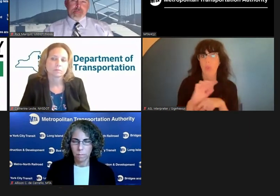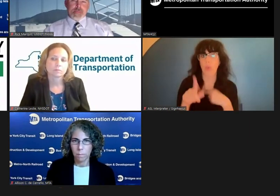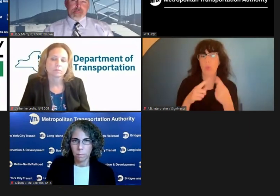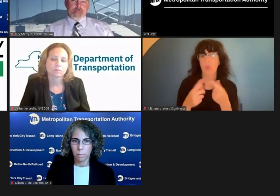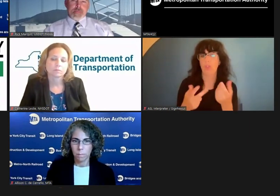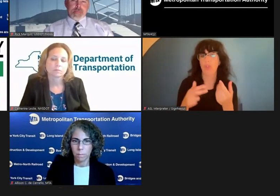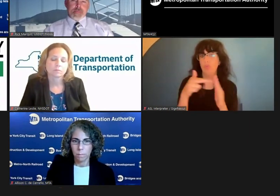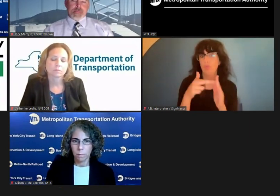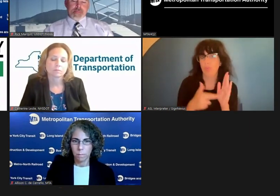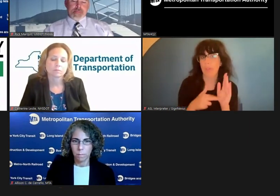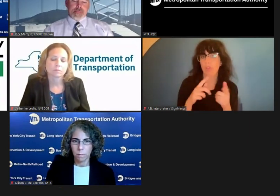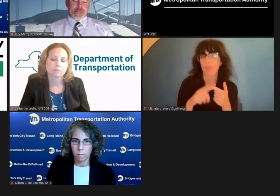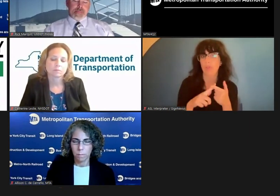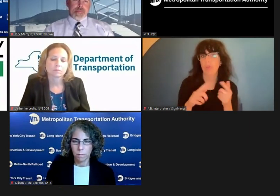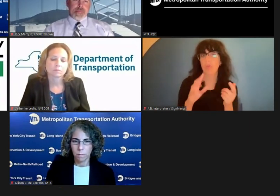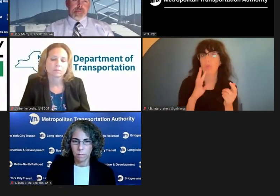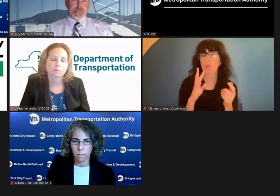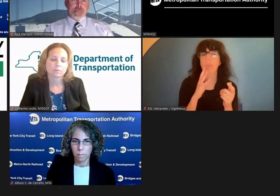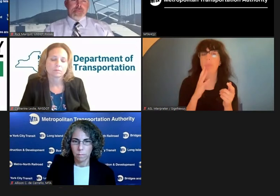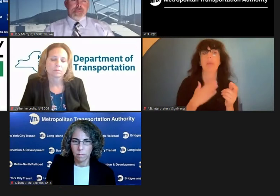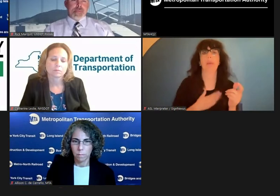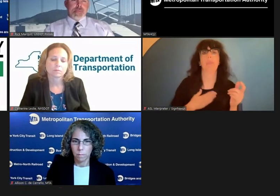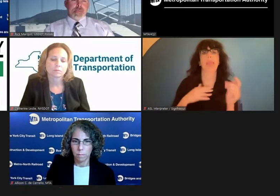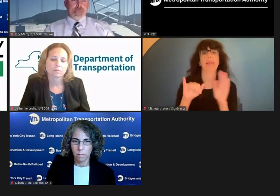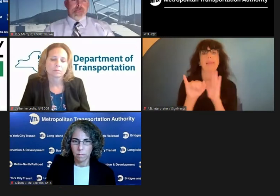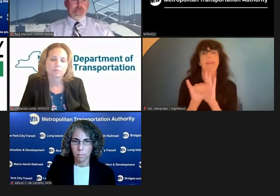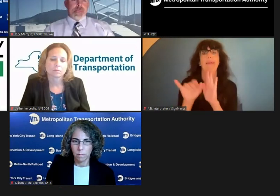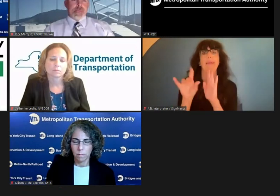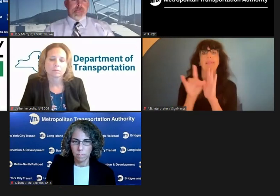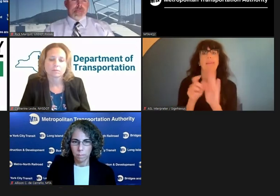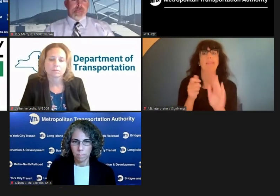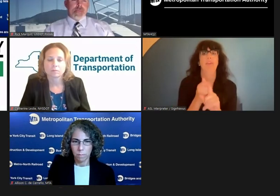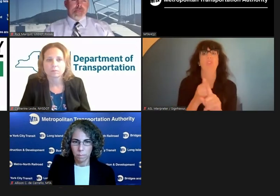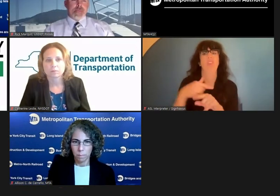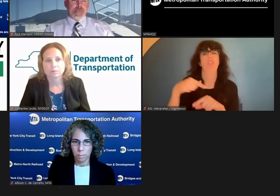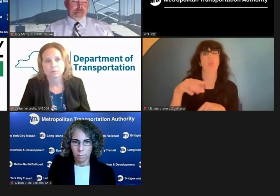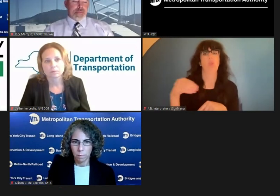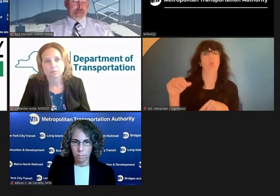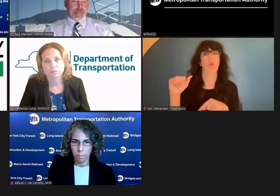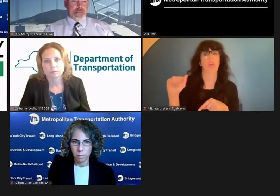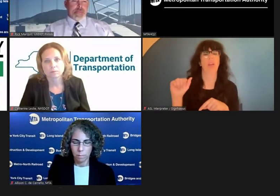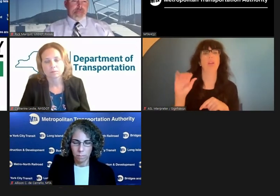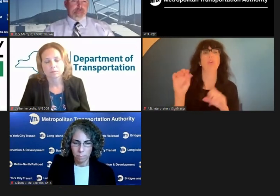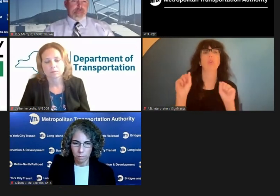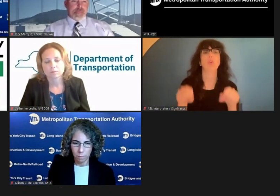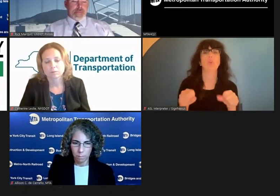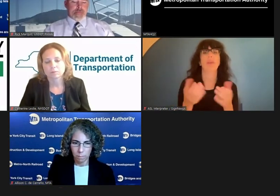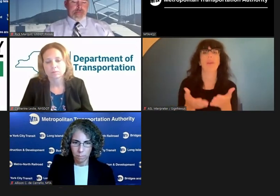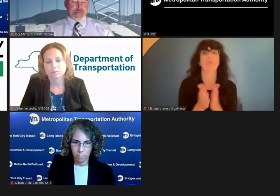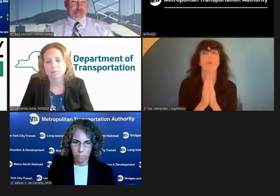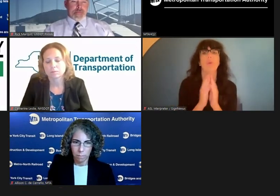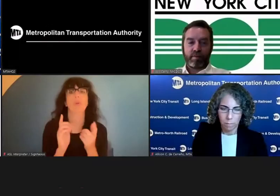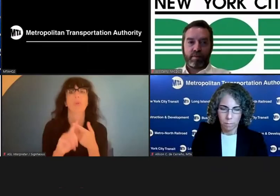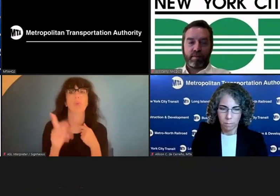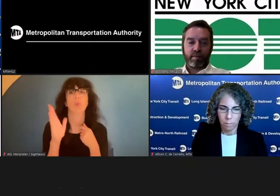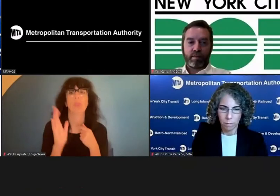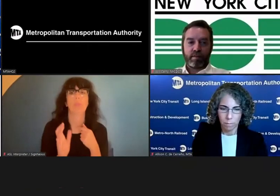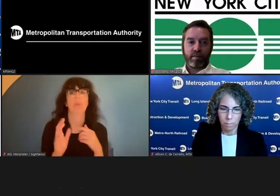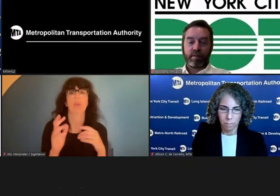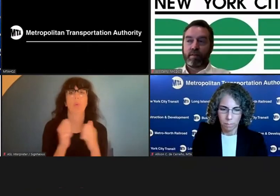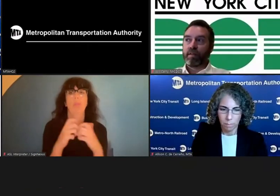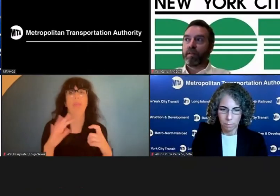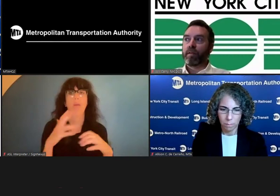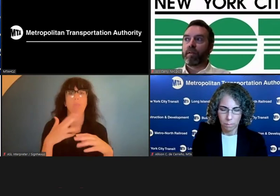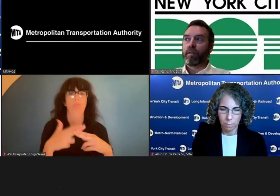speak please identify yourself in the q a function you may also request to speak anonymously